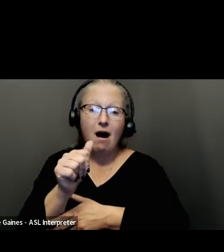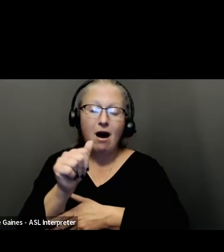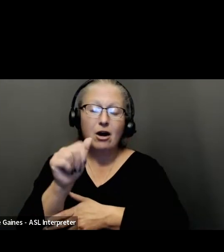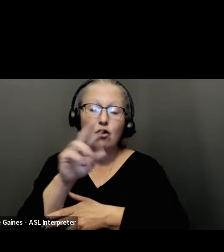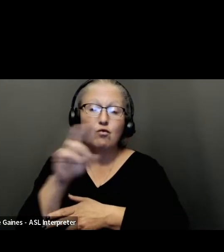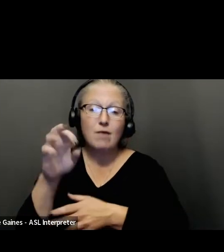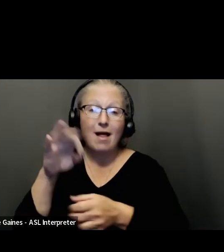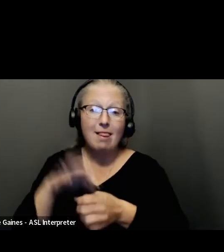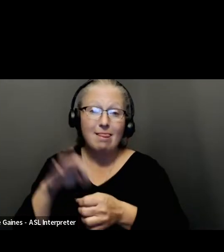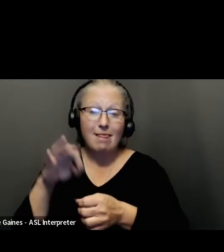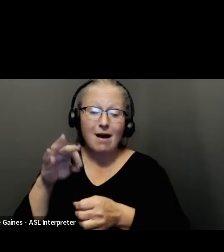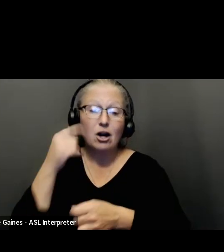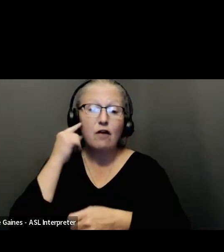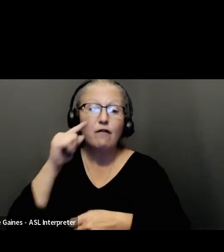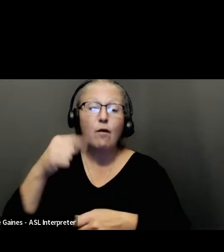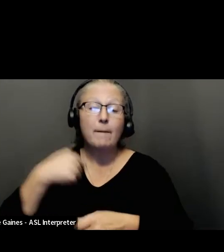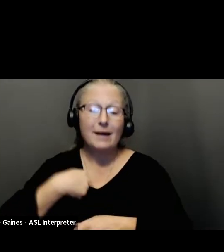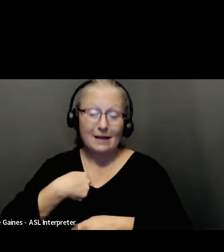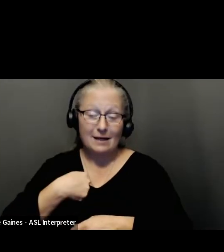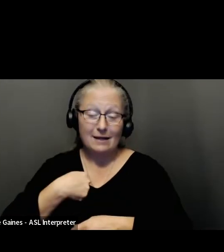non-re-elect for me.